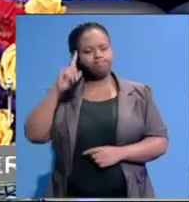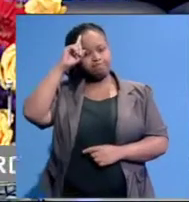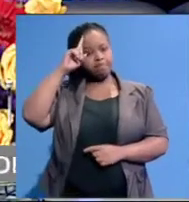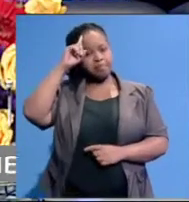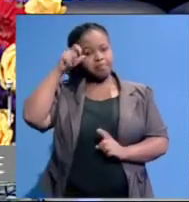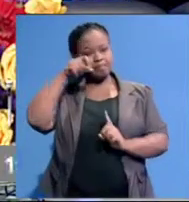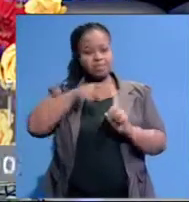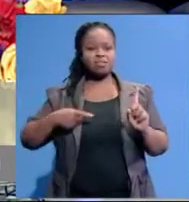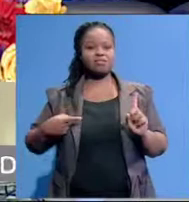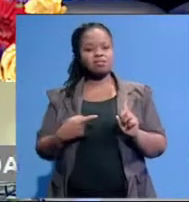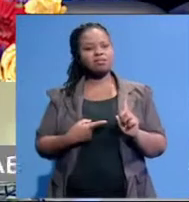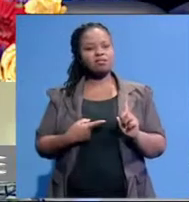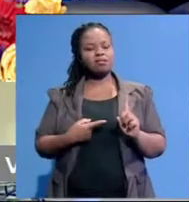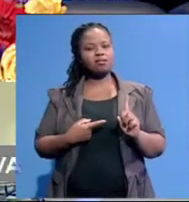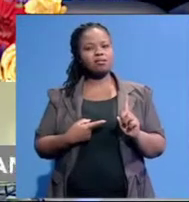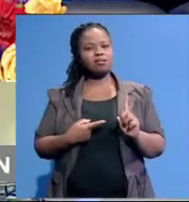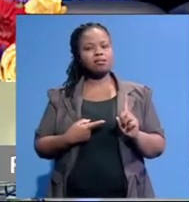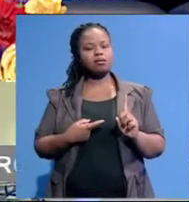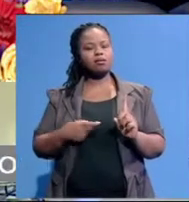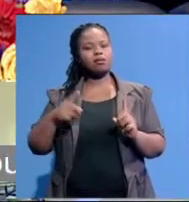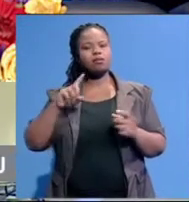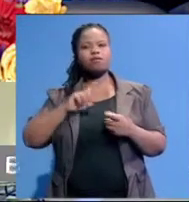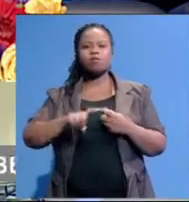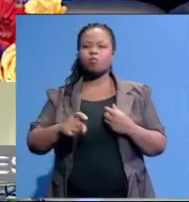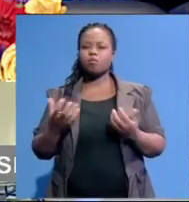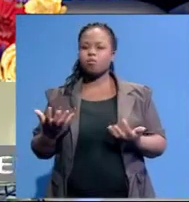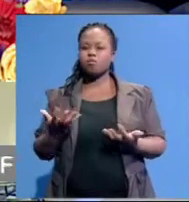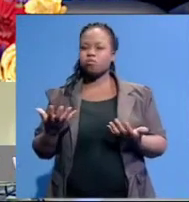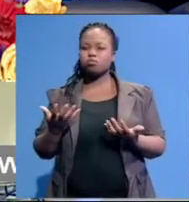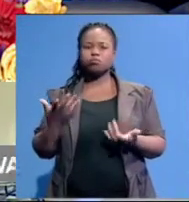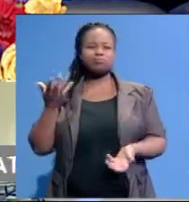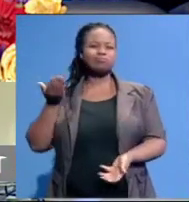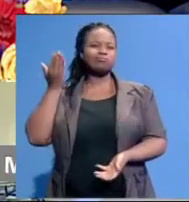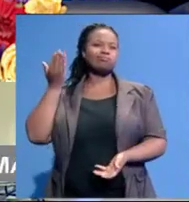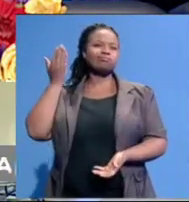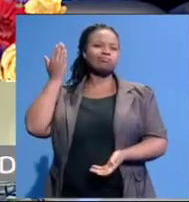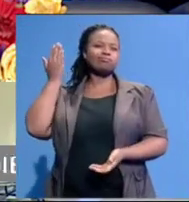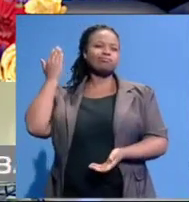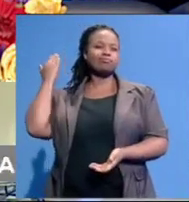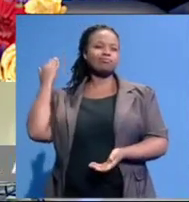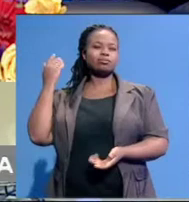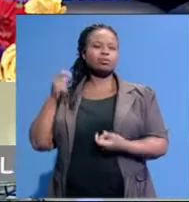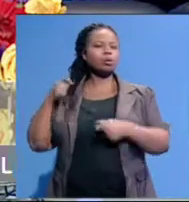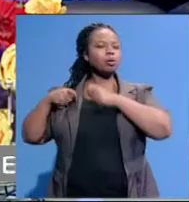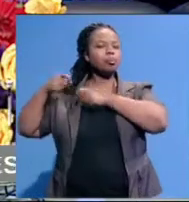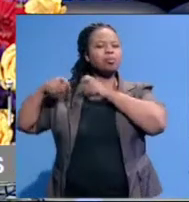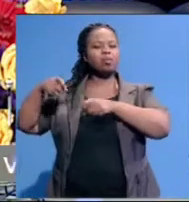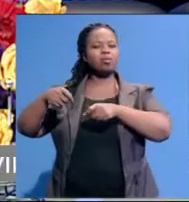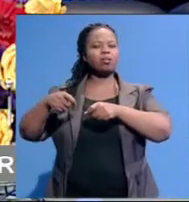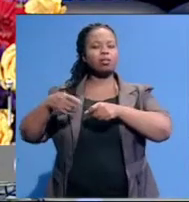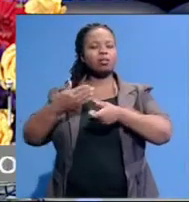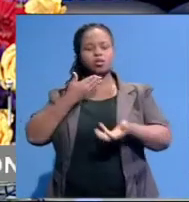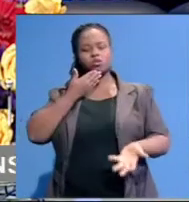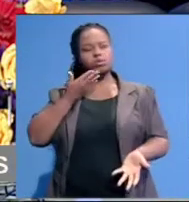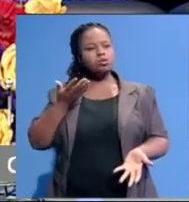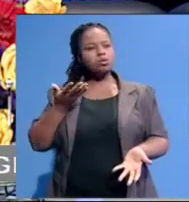Mandela comes from a very distinguished generation of leaders. And also comes